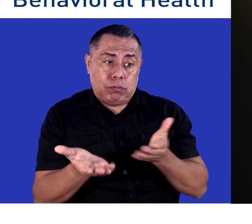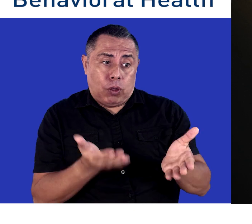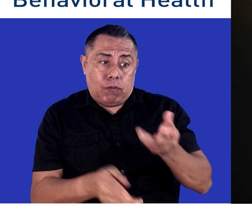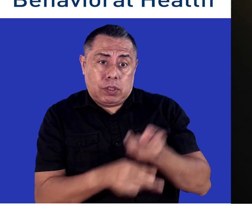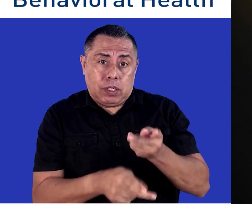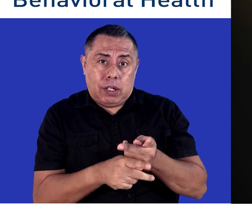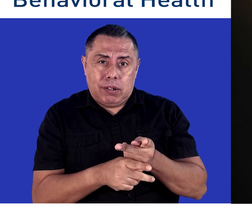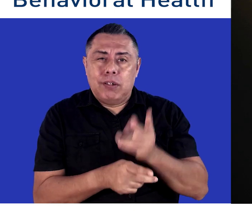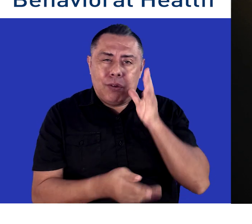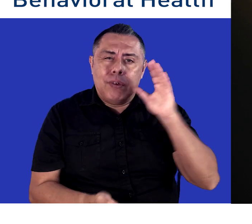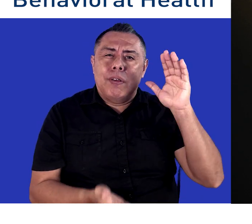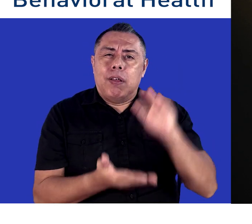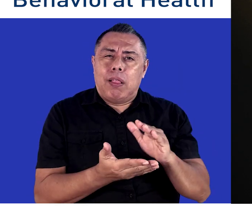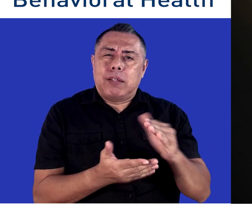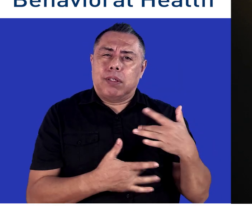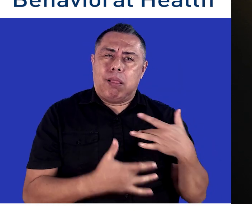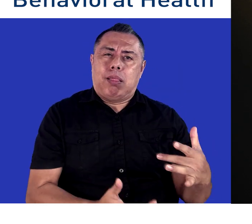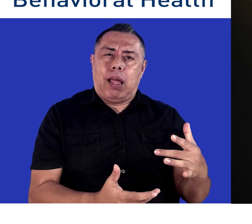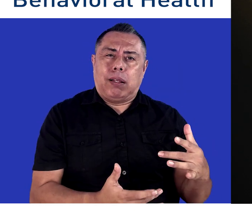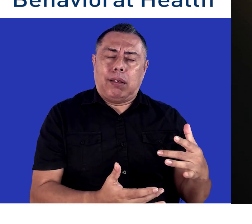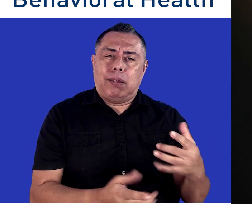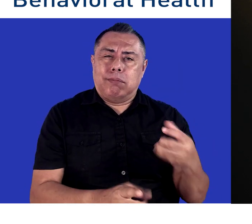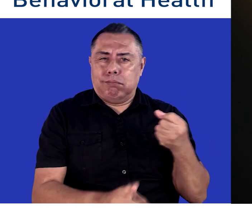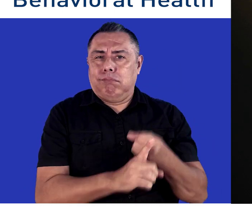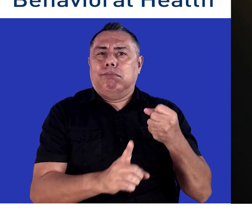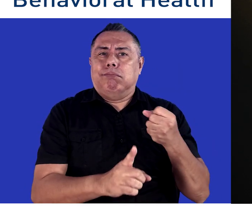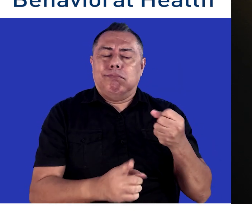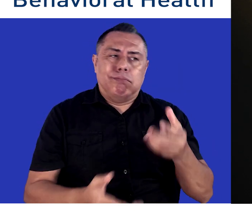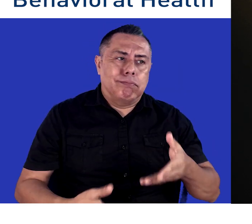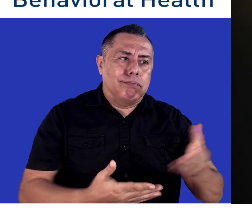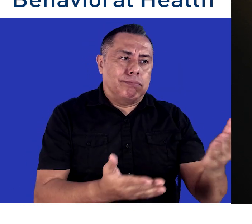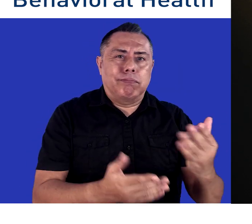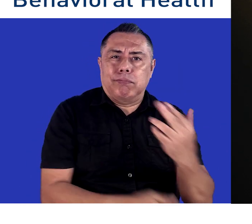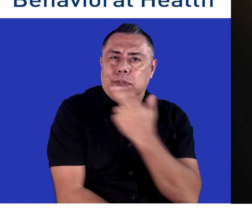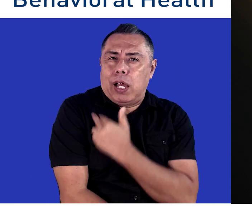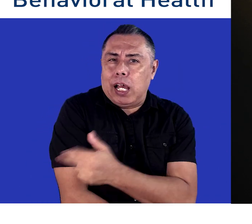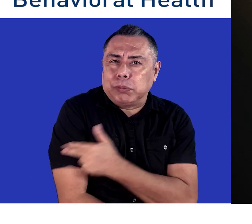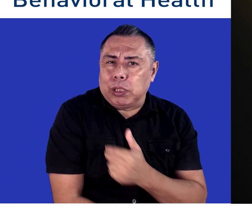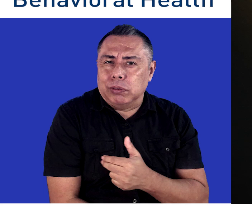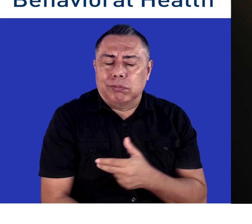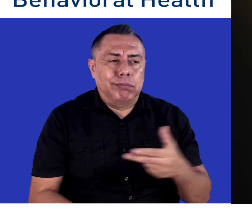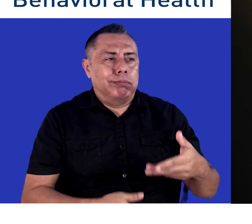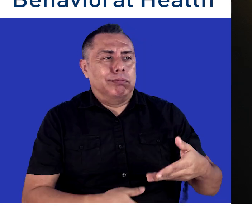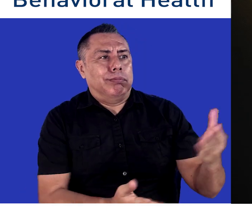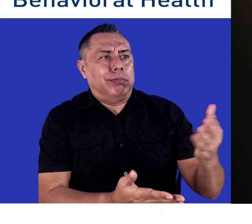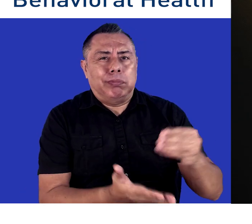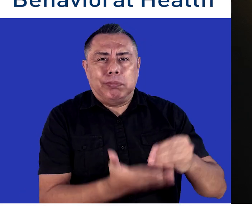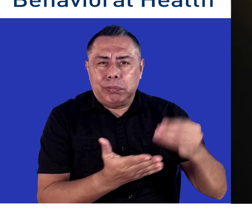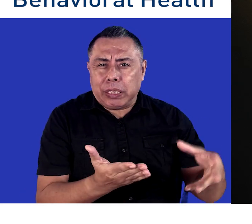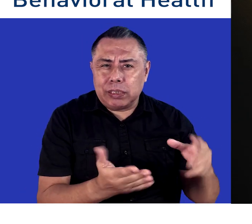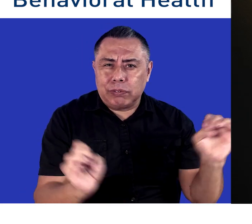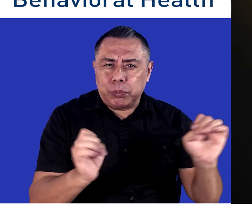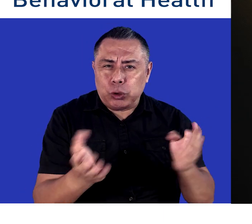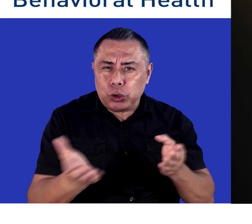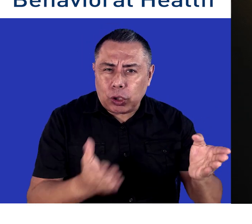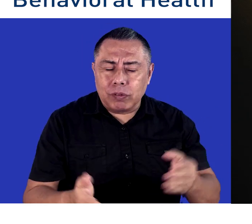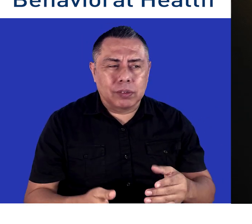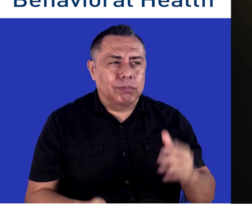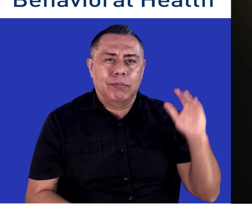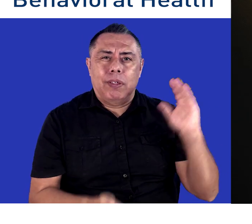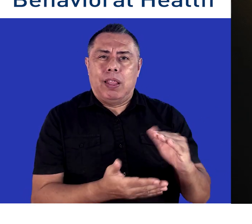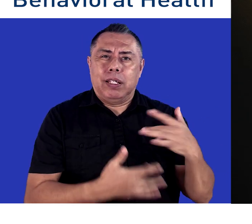the consequences of untreated mental health needs, such as repeated hospitalizations, the use of expensive emergency